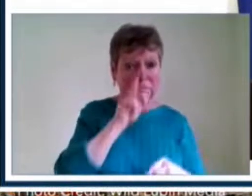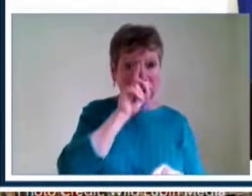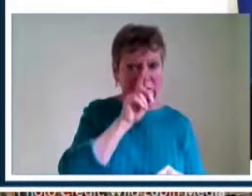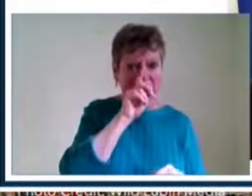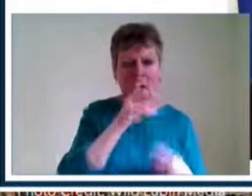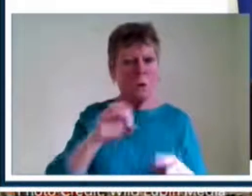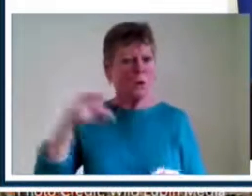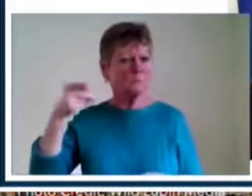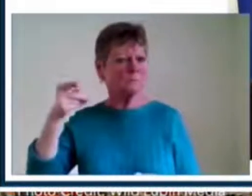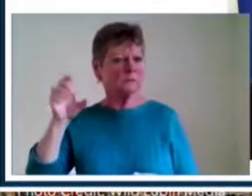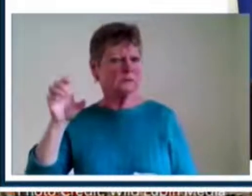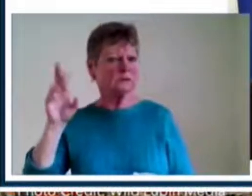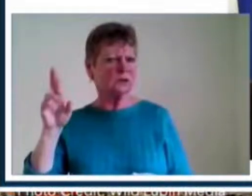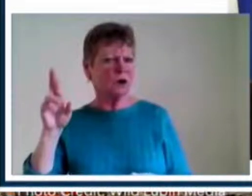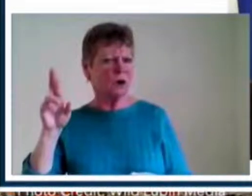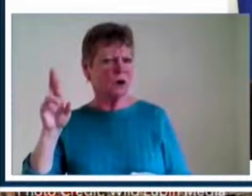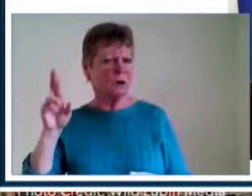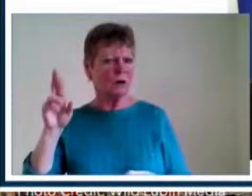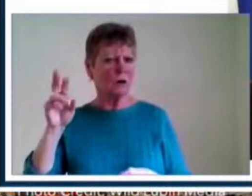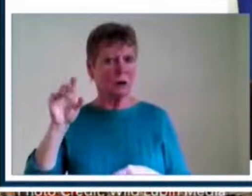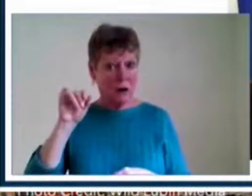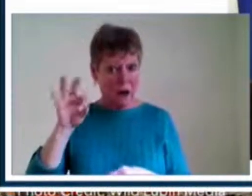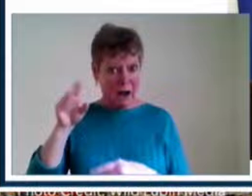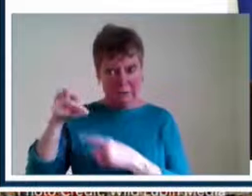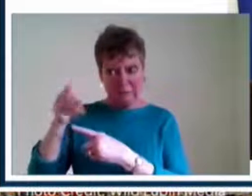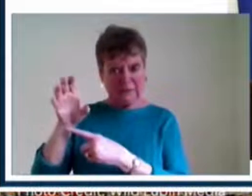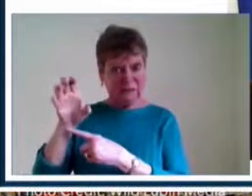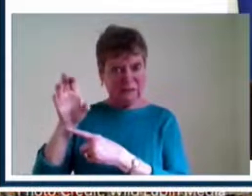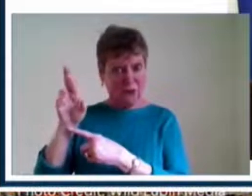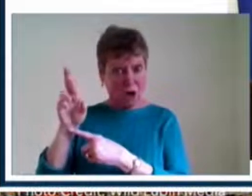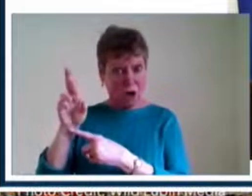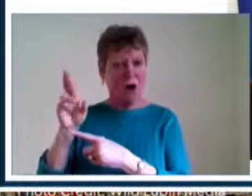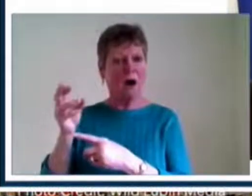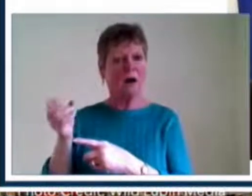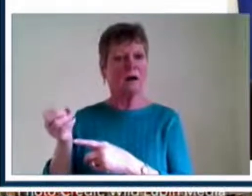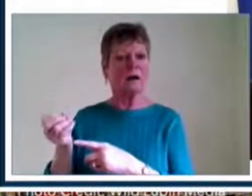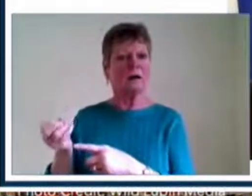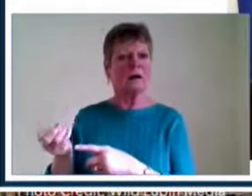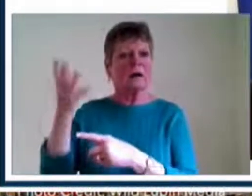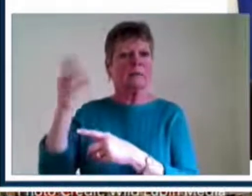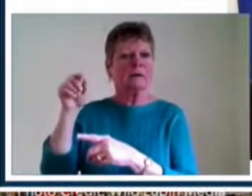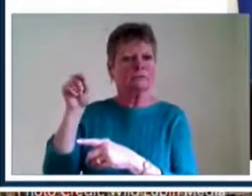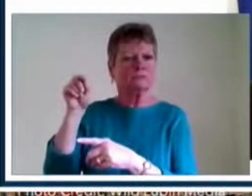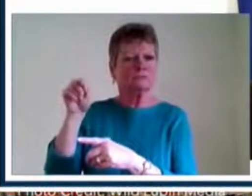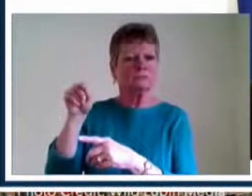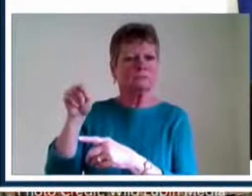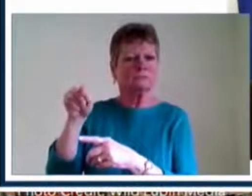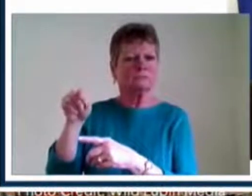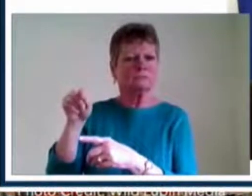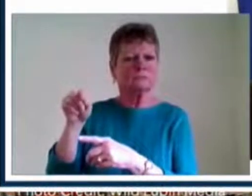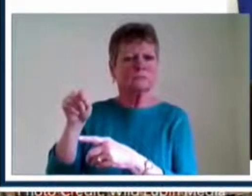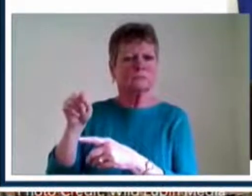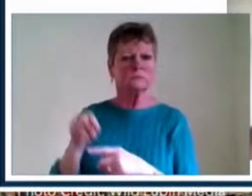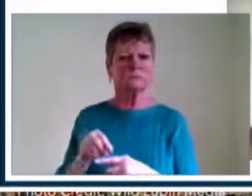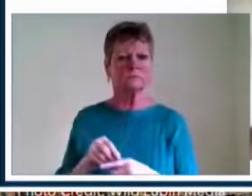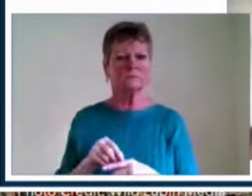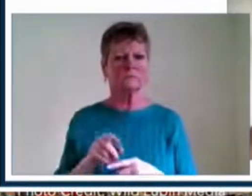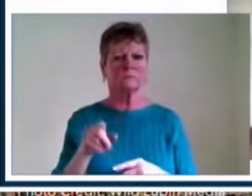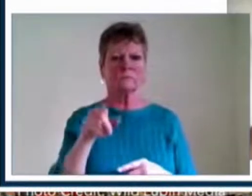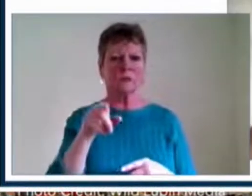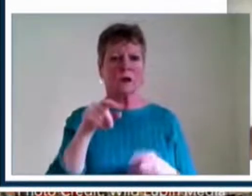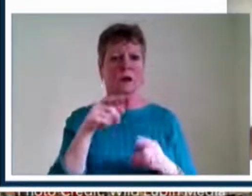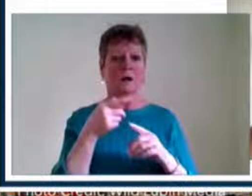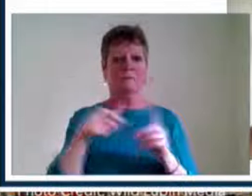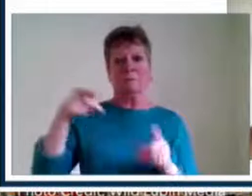PCR, how much more would this sort of number be if it covered them both? So that is just based on PCR results.